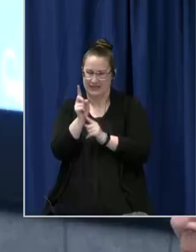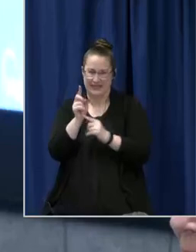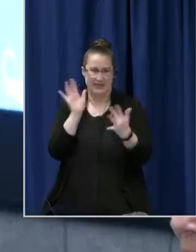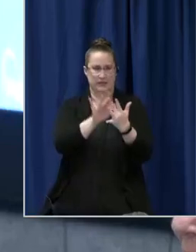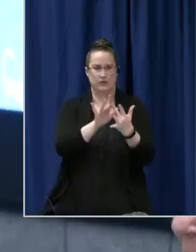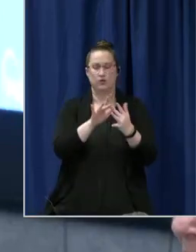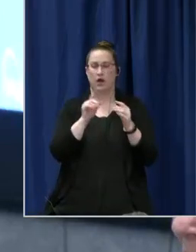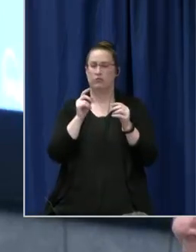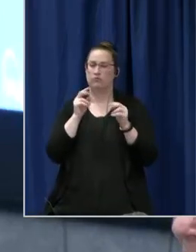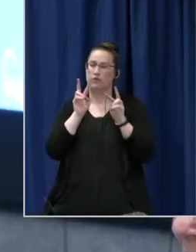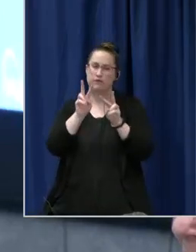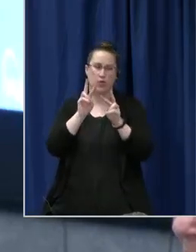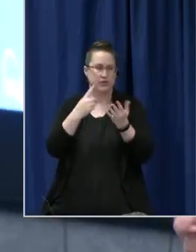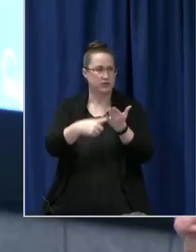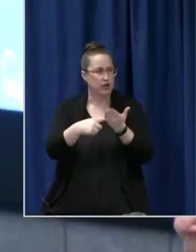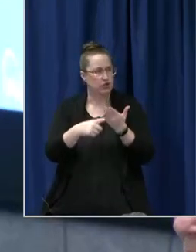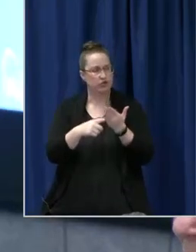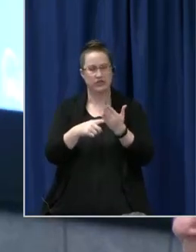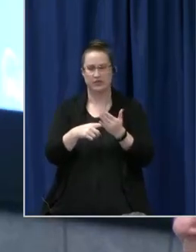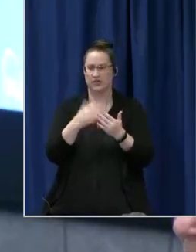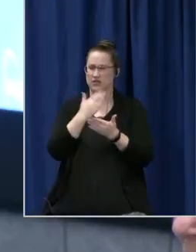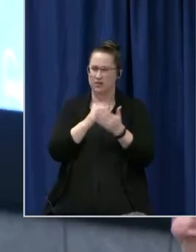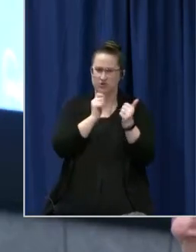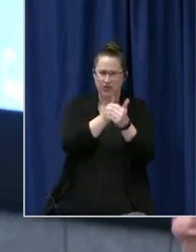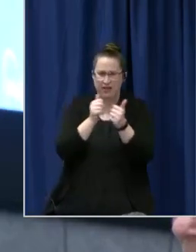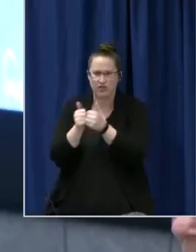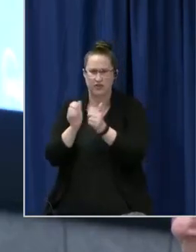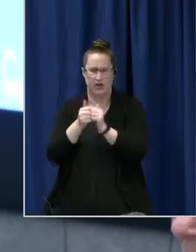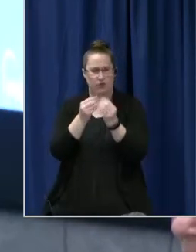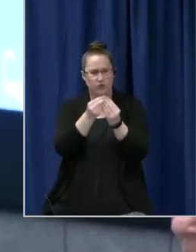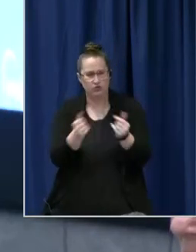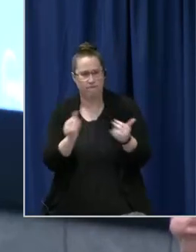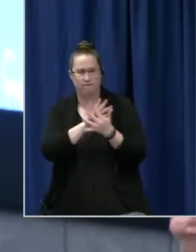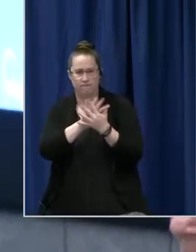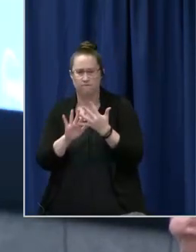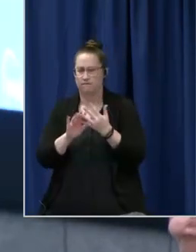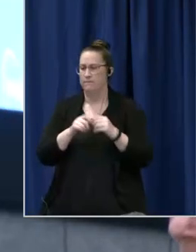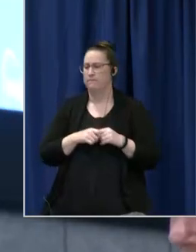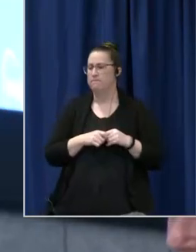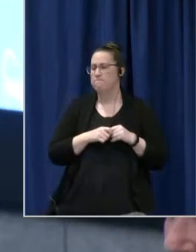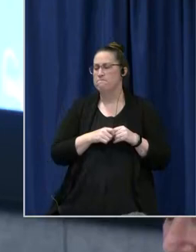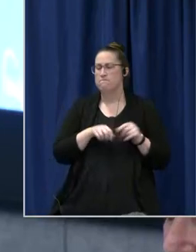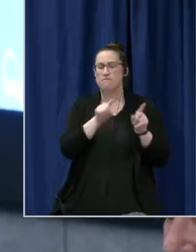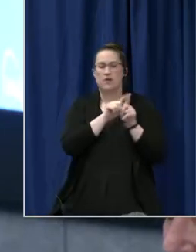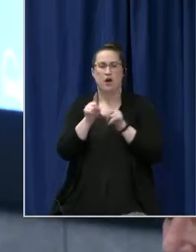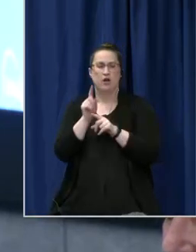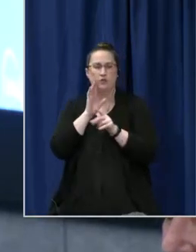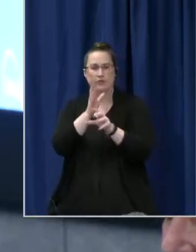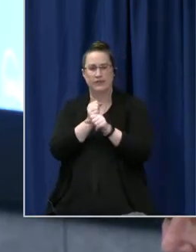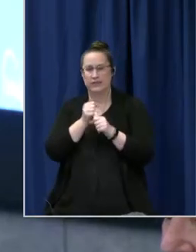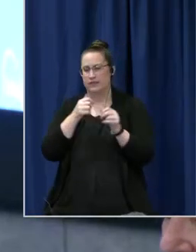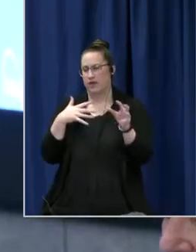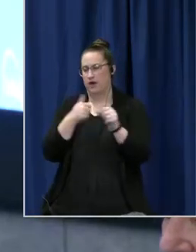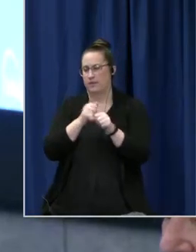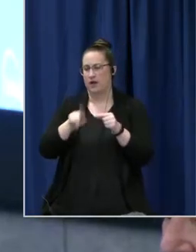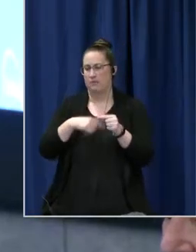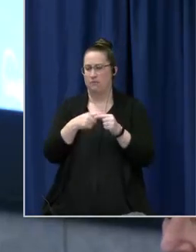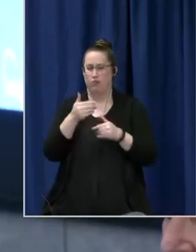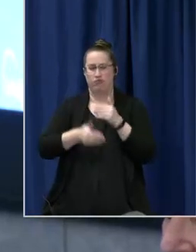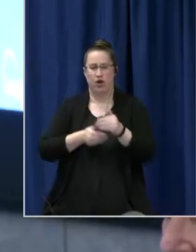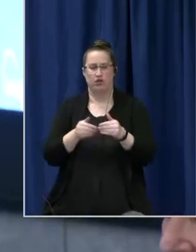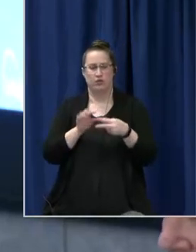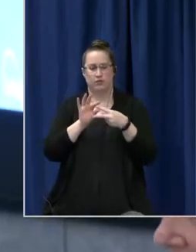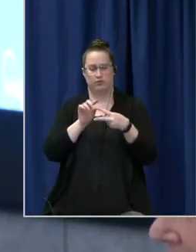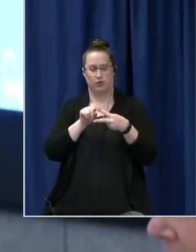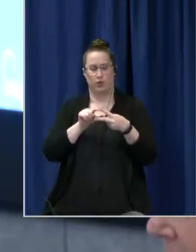possible solution for some of the challenges that we face in the field. And then we will then receive updates on the progress of two working groups,